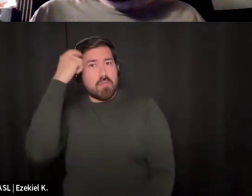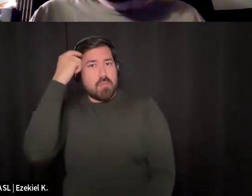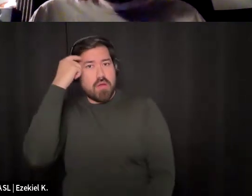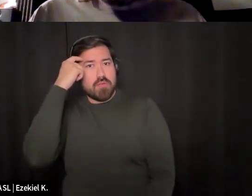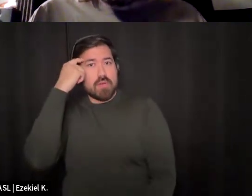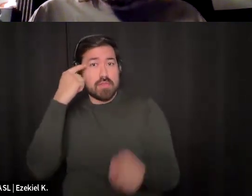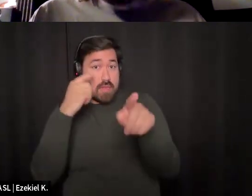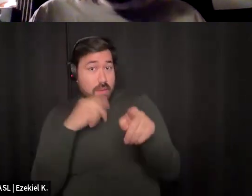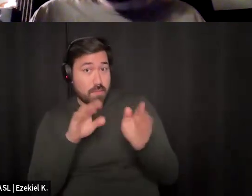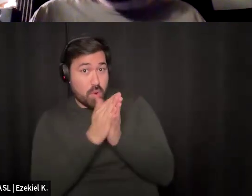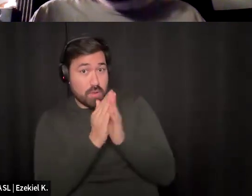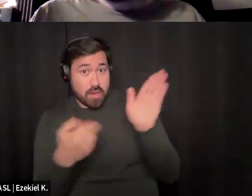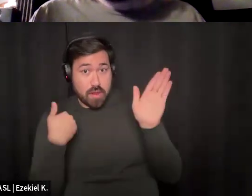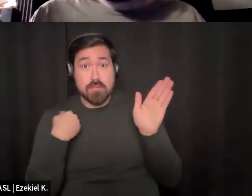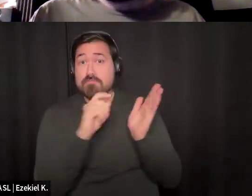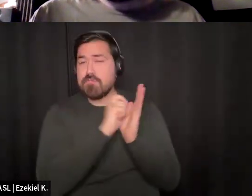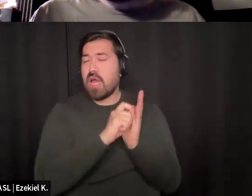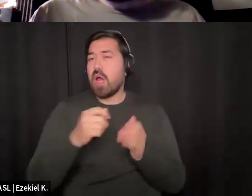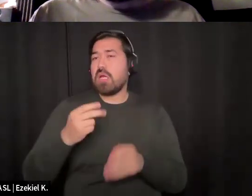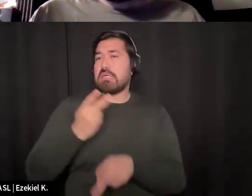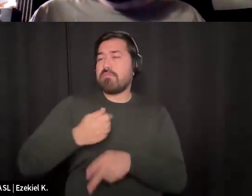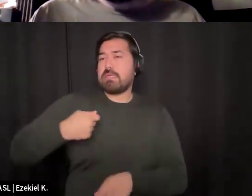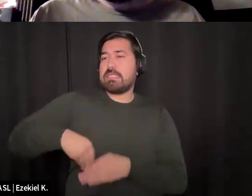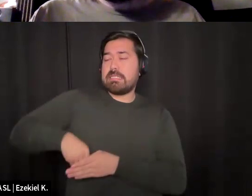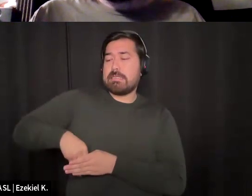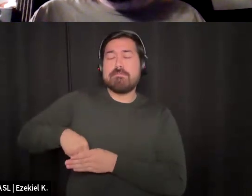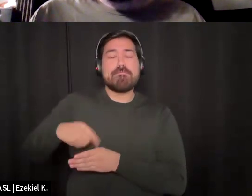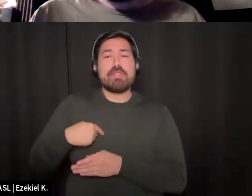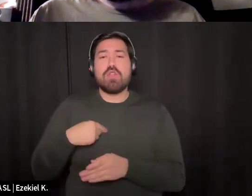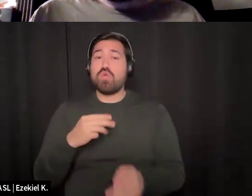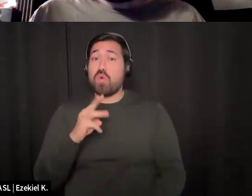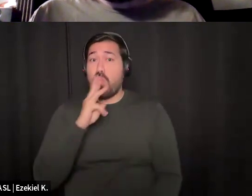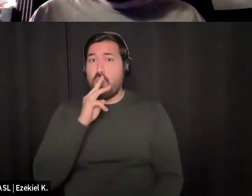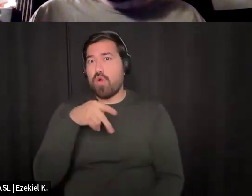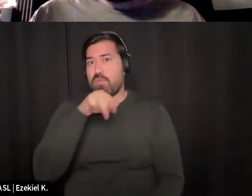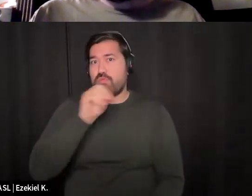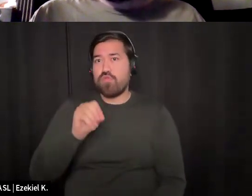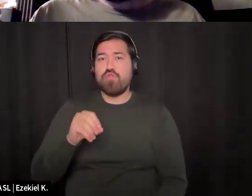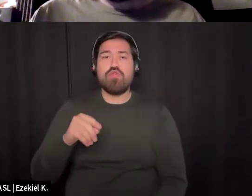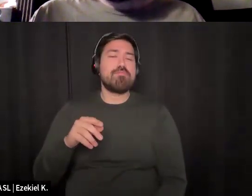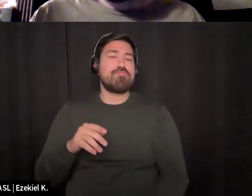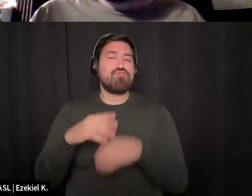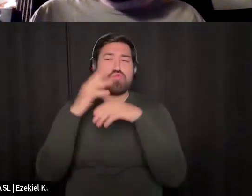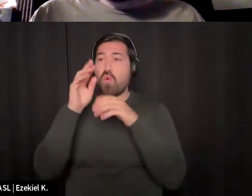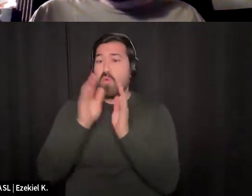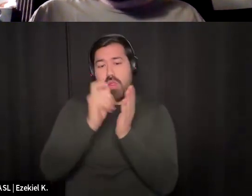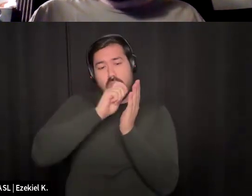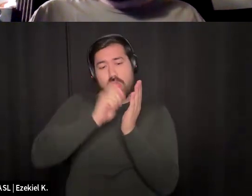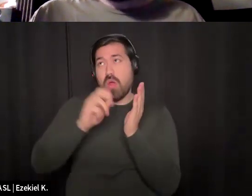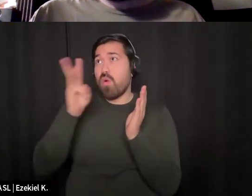these little notebooks around. Um, and these are waterproof, which is excellent if you're going to be nature